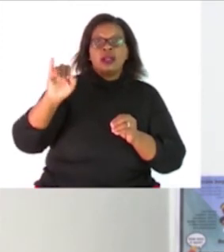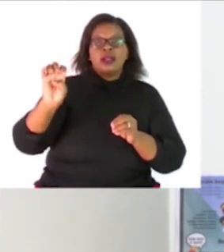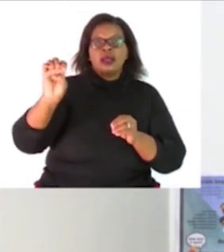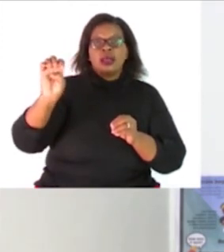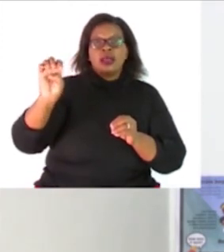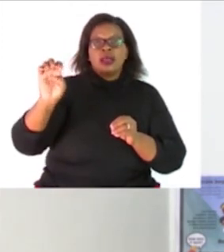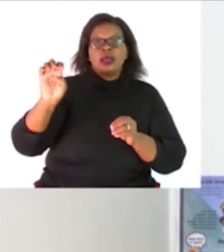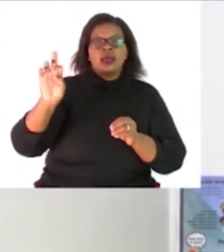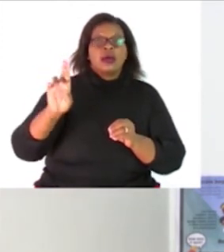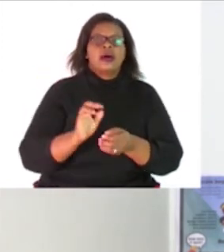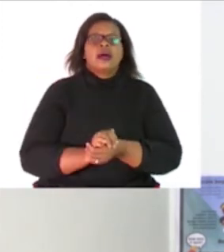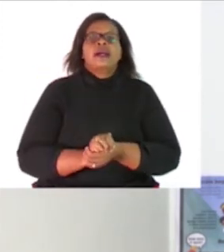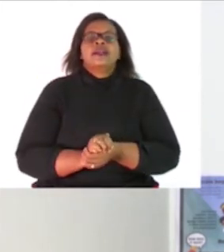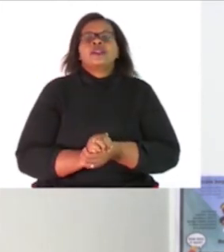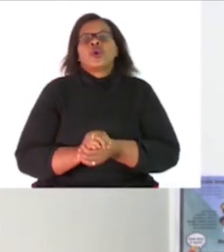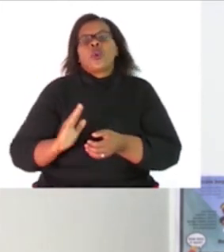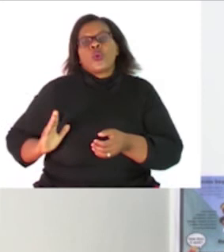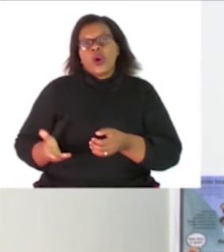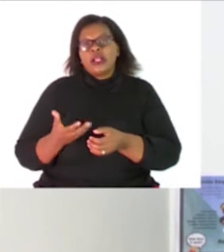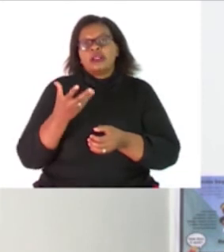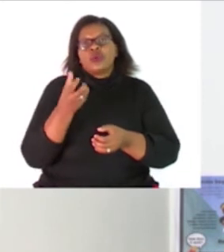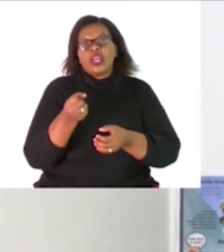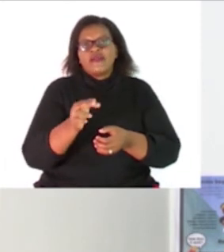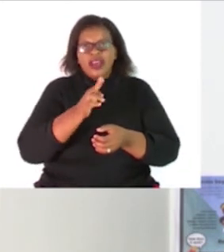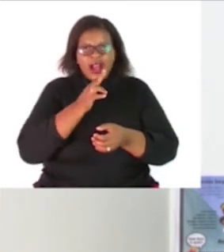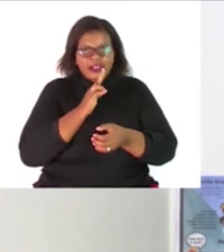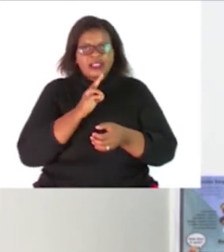can get our product.